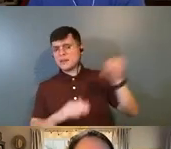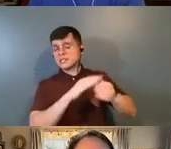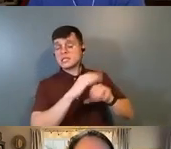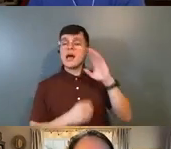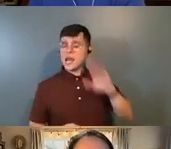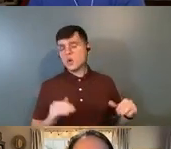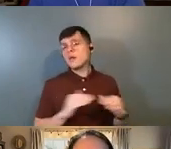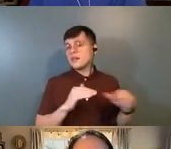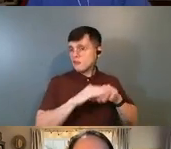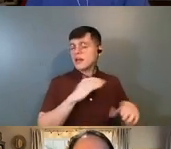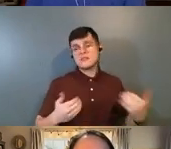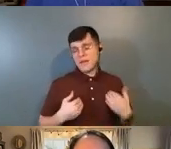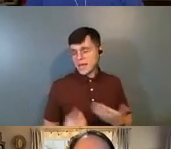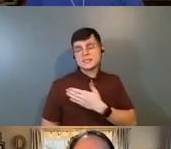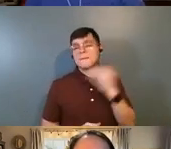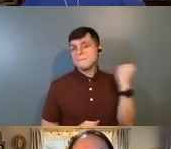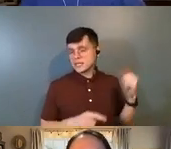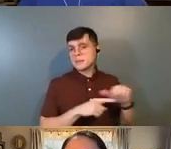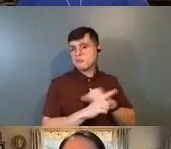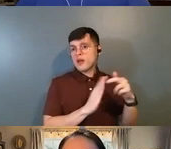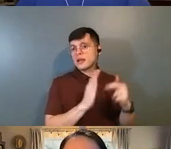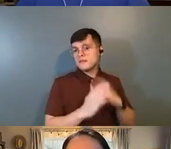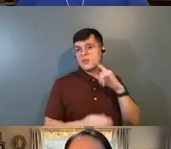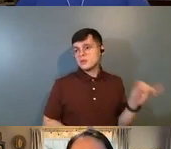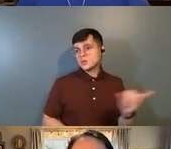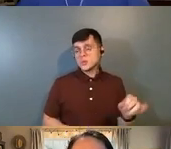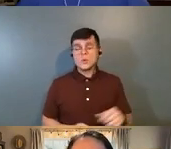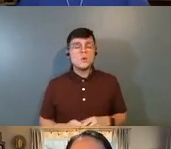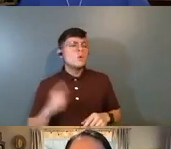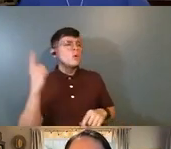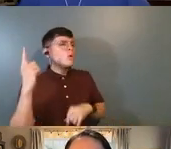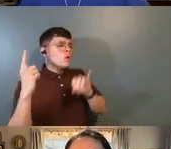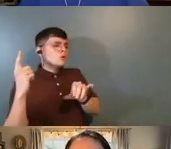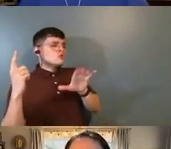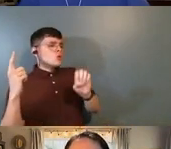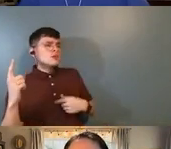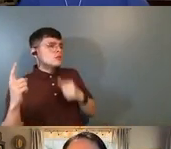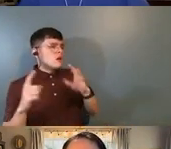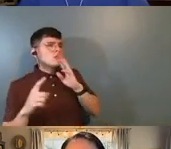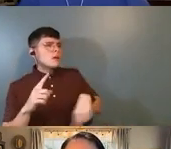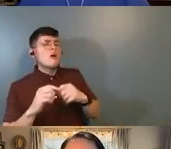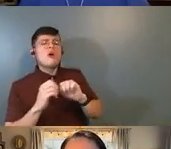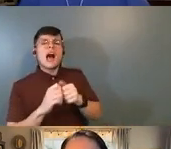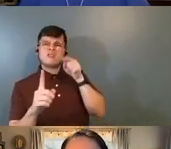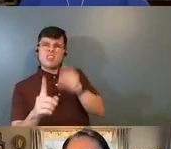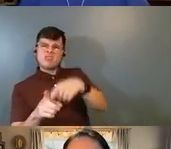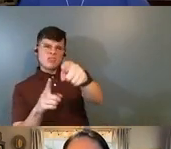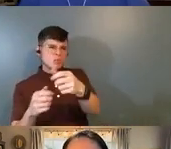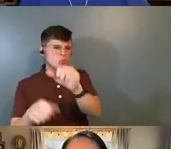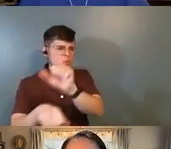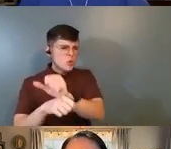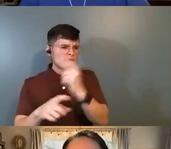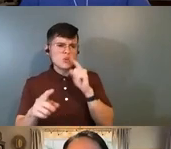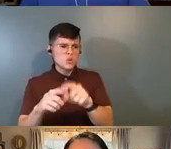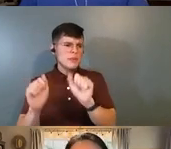best practice for it too. Hey, Joyce, one thing you didn't touch on is how does the pagination work for you with being able to move through results?